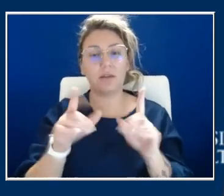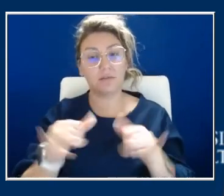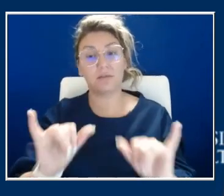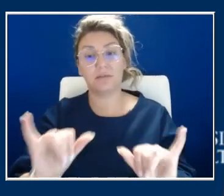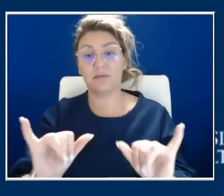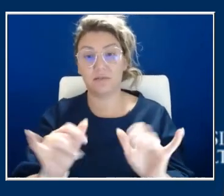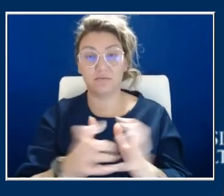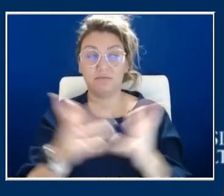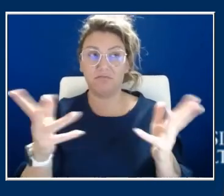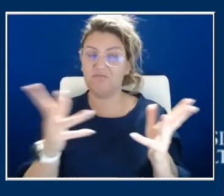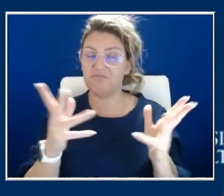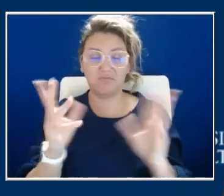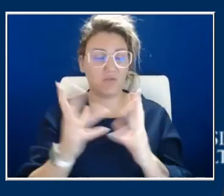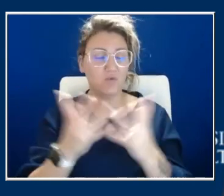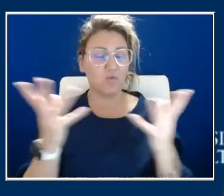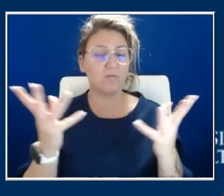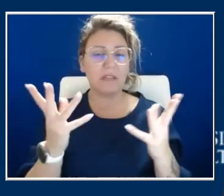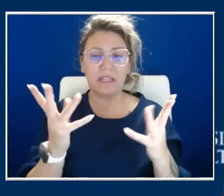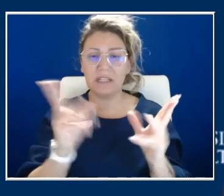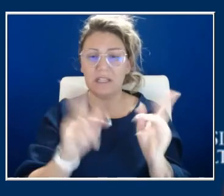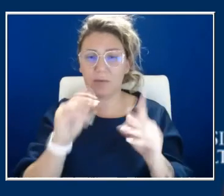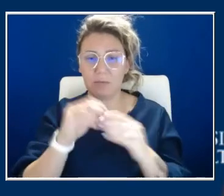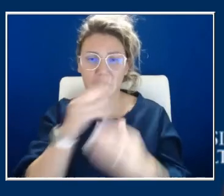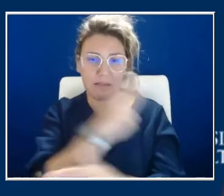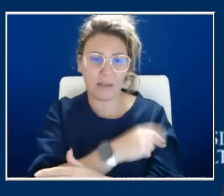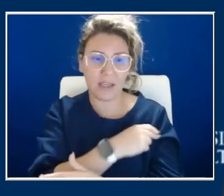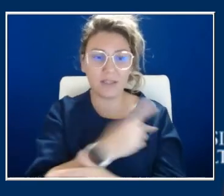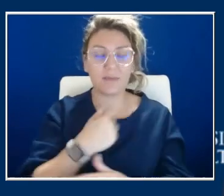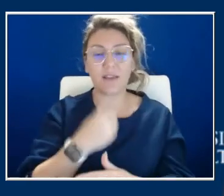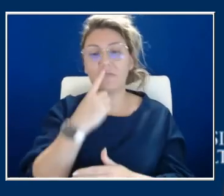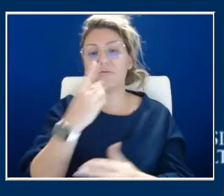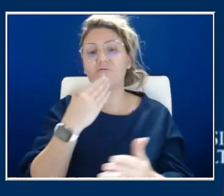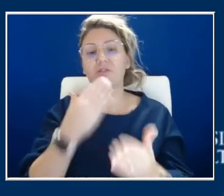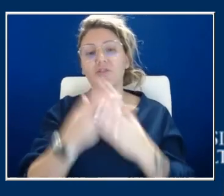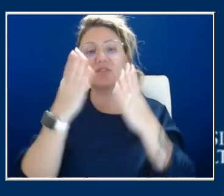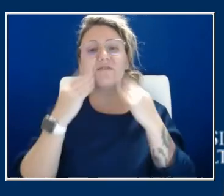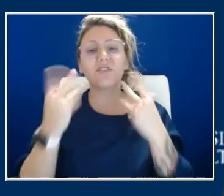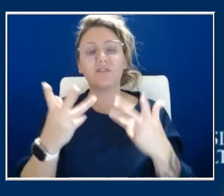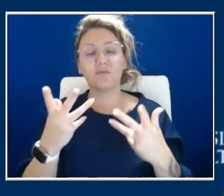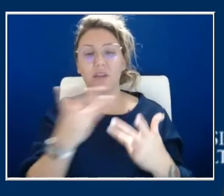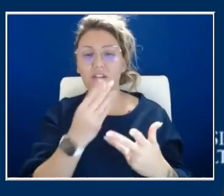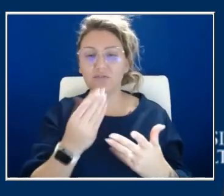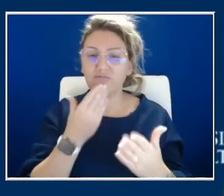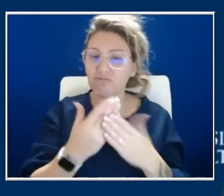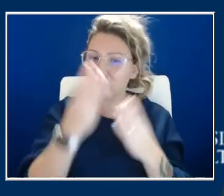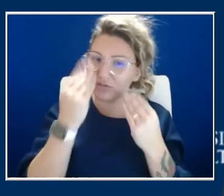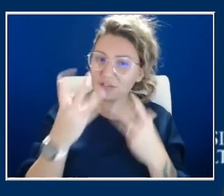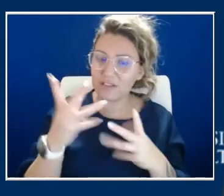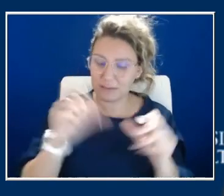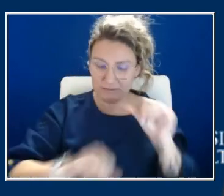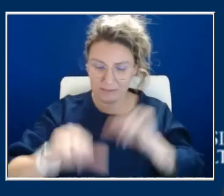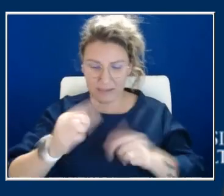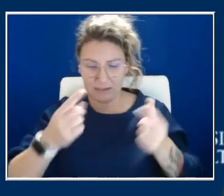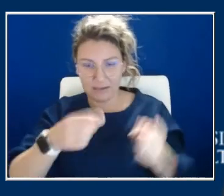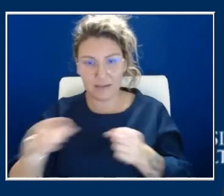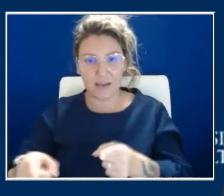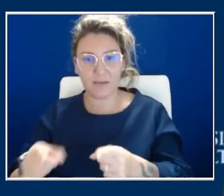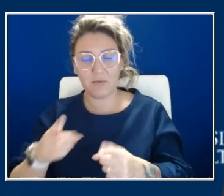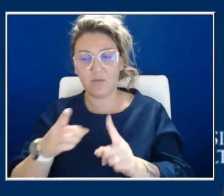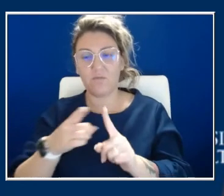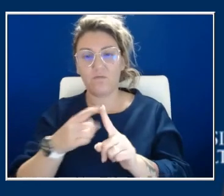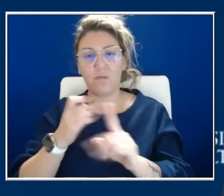too many people in the hospital. I think there's a lot of good information, good data, good science going on about